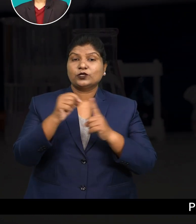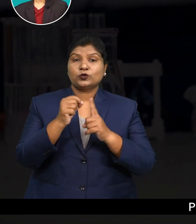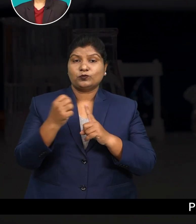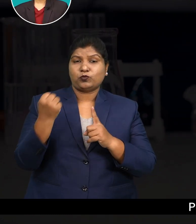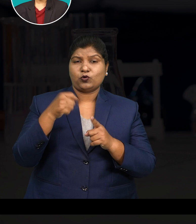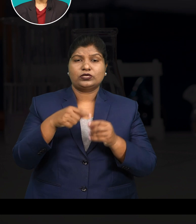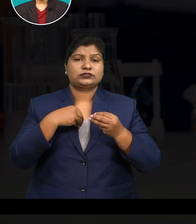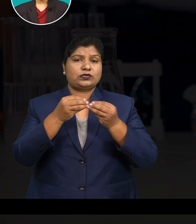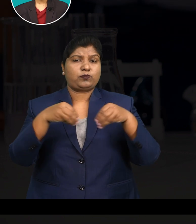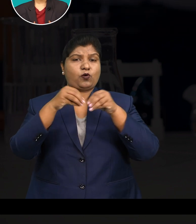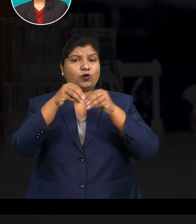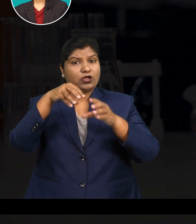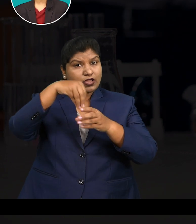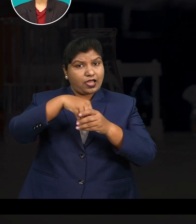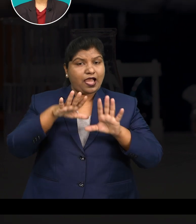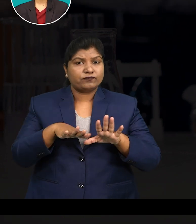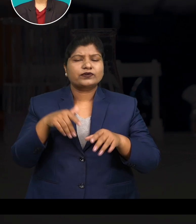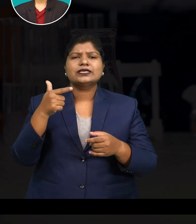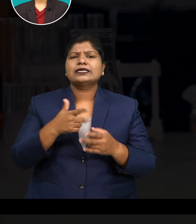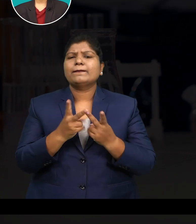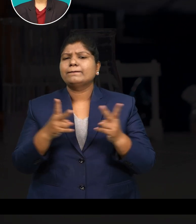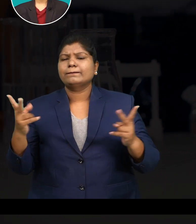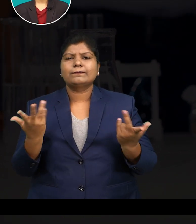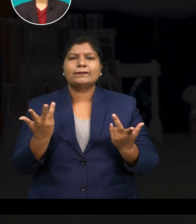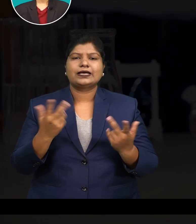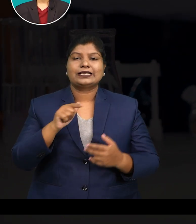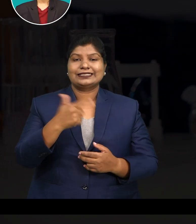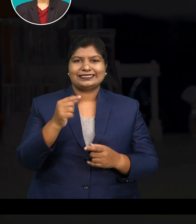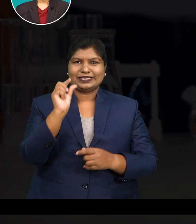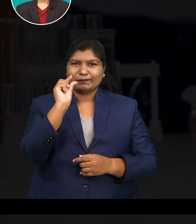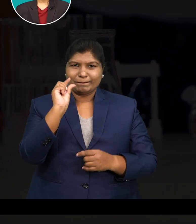Protein-rich foods include pulses,